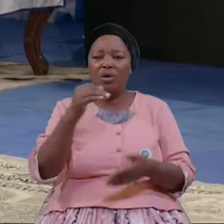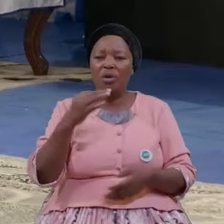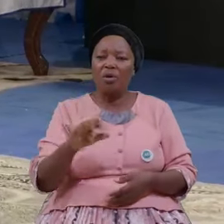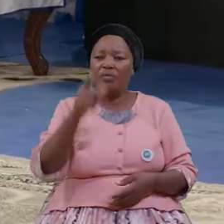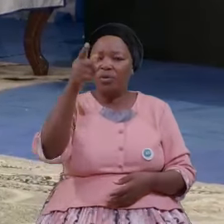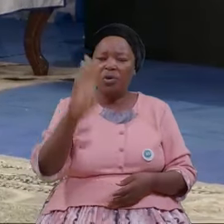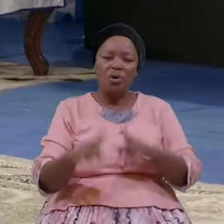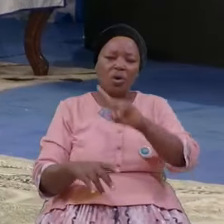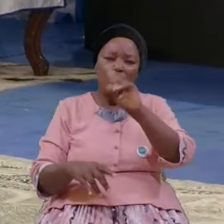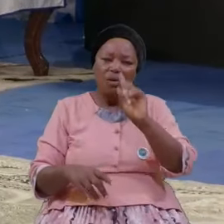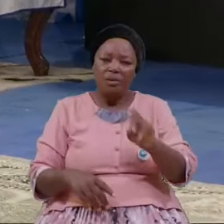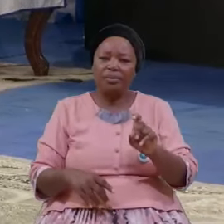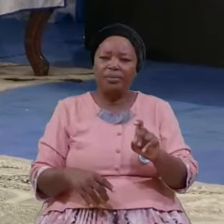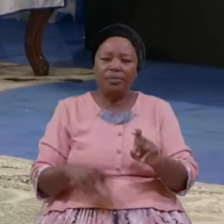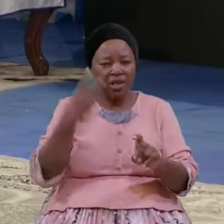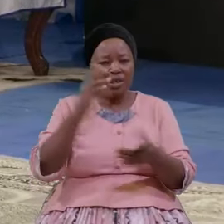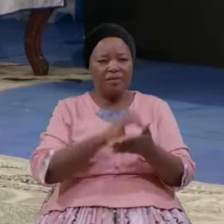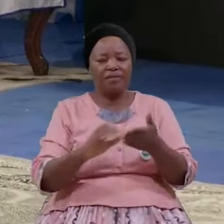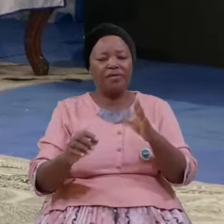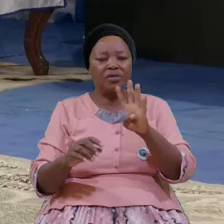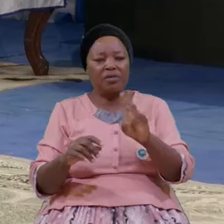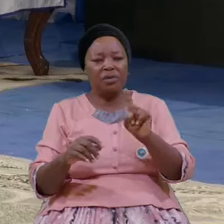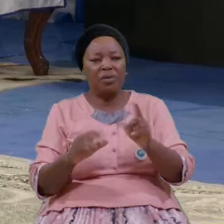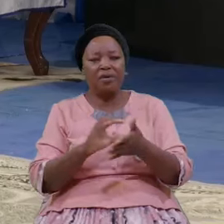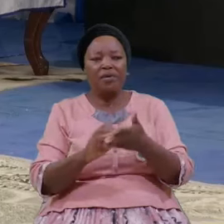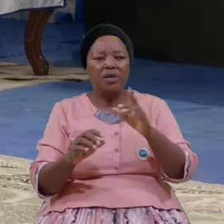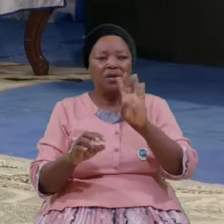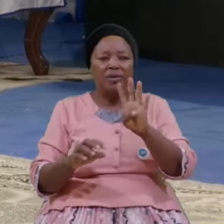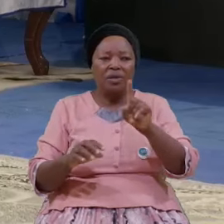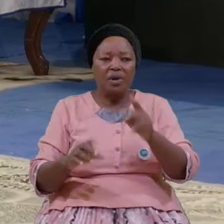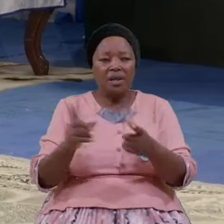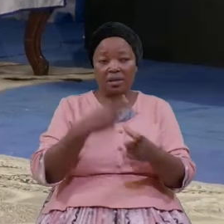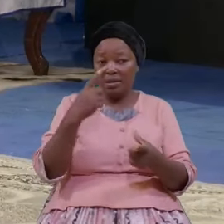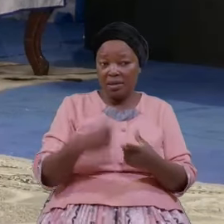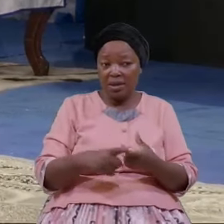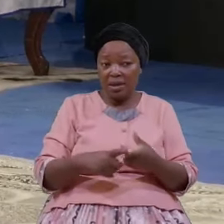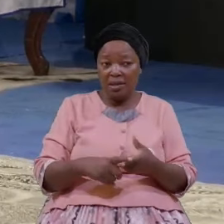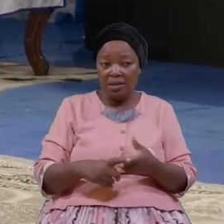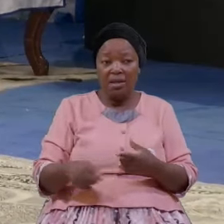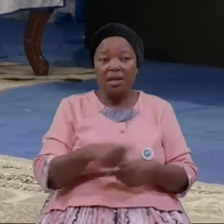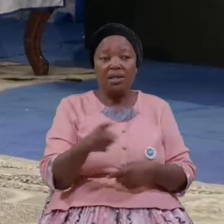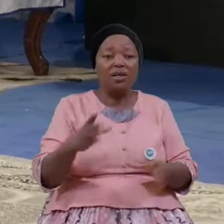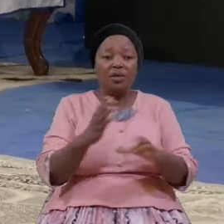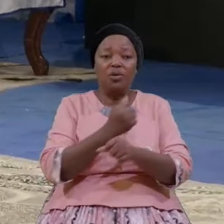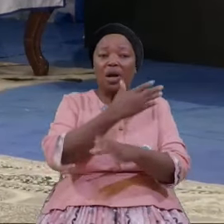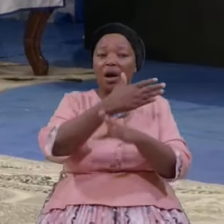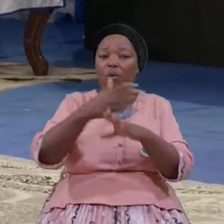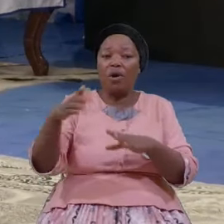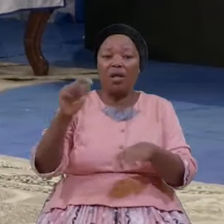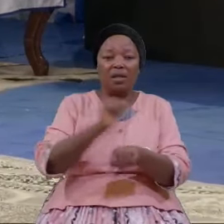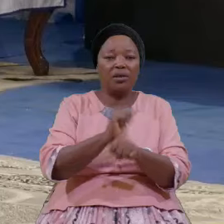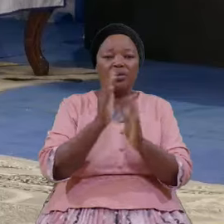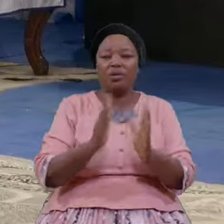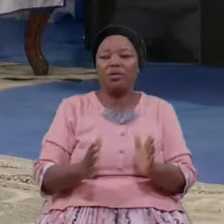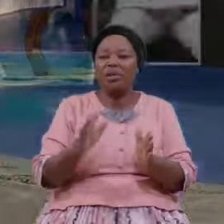God? Look at verse 41. Verse 41, then they took away the stone. That's all